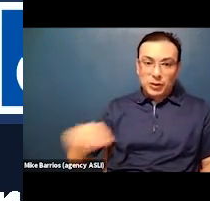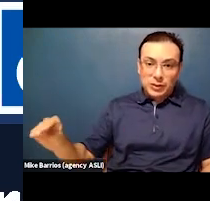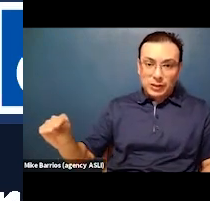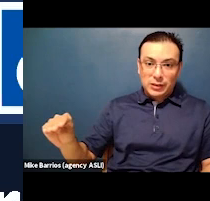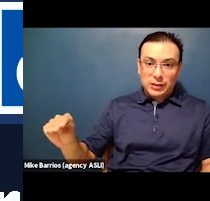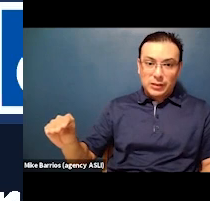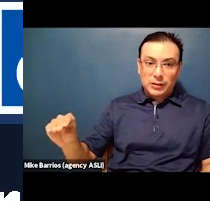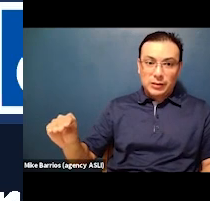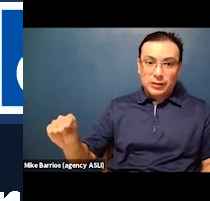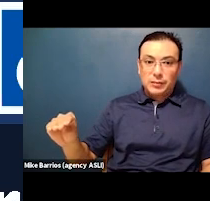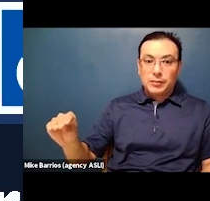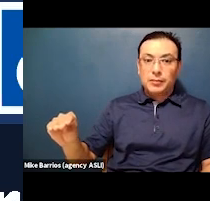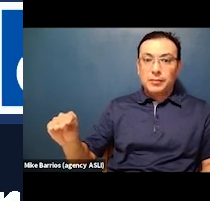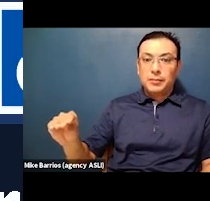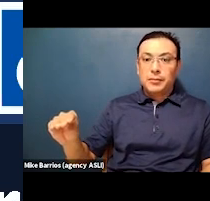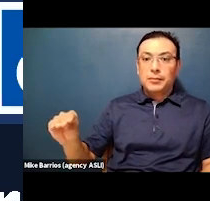And also,